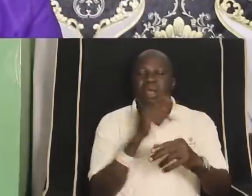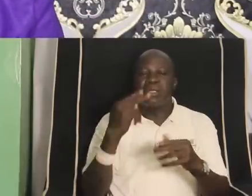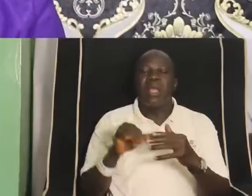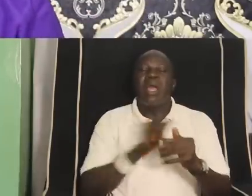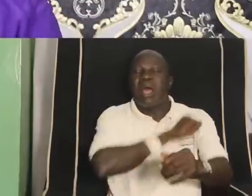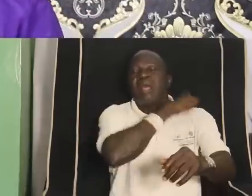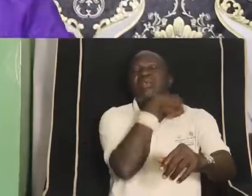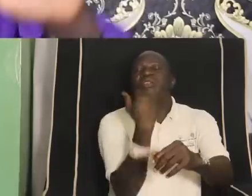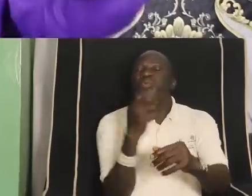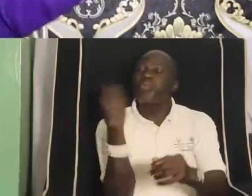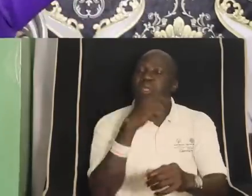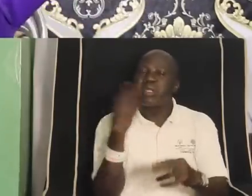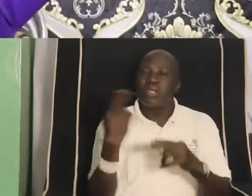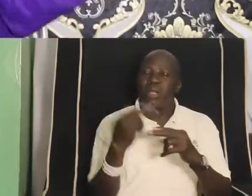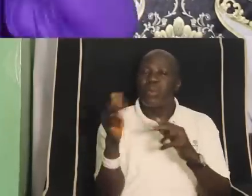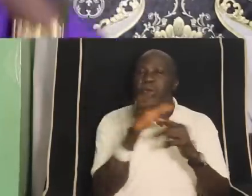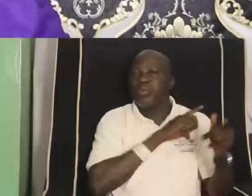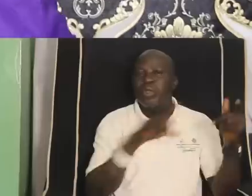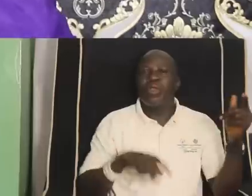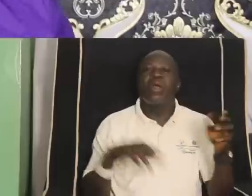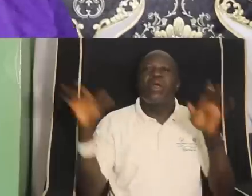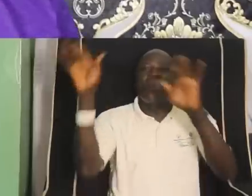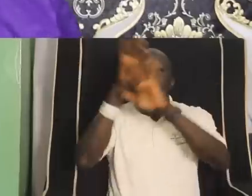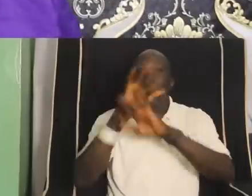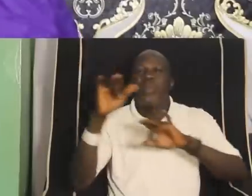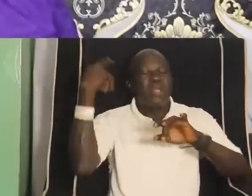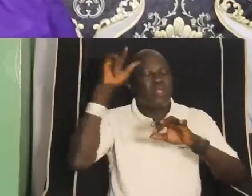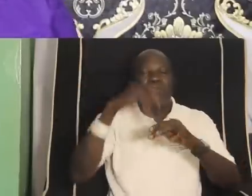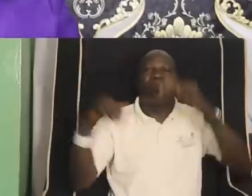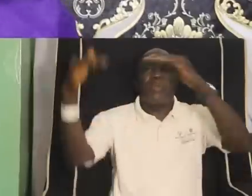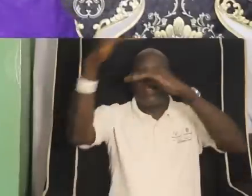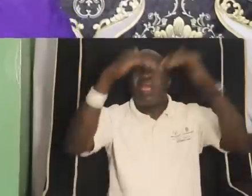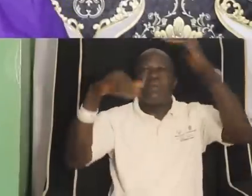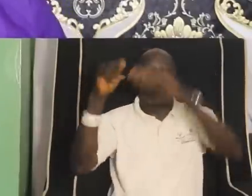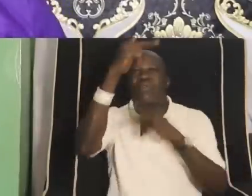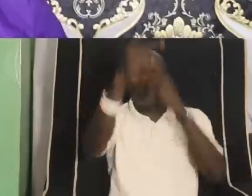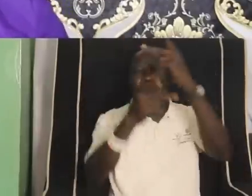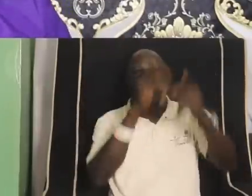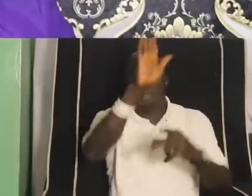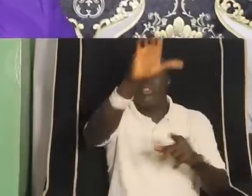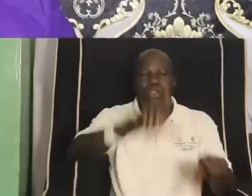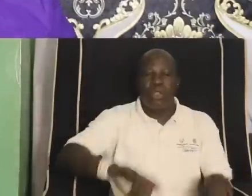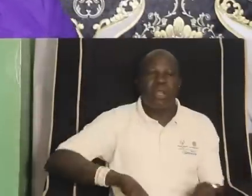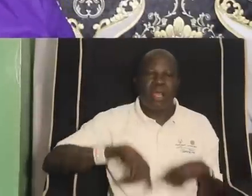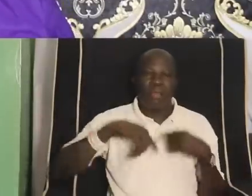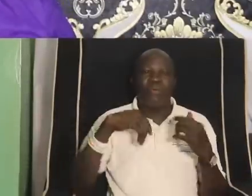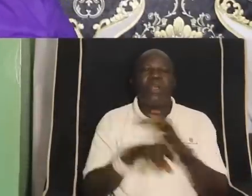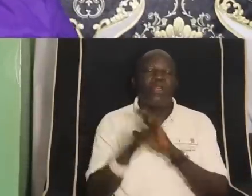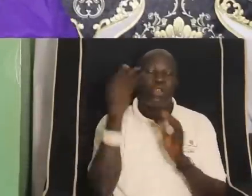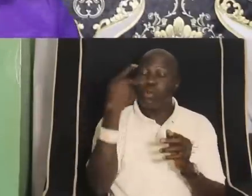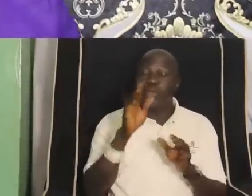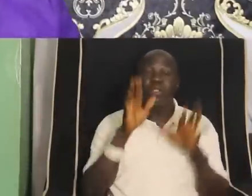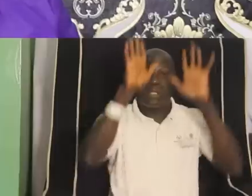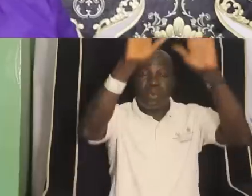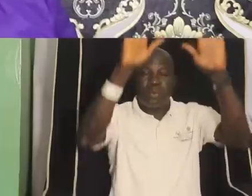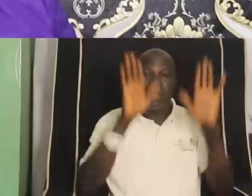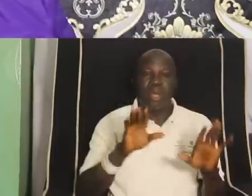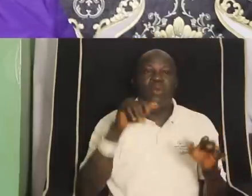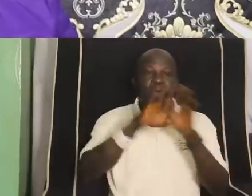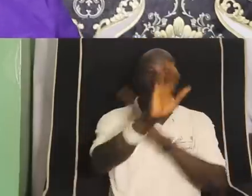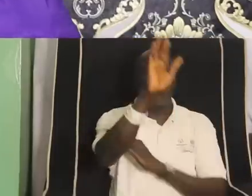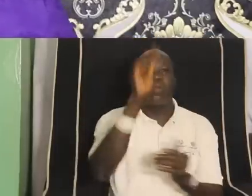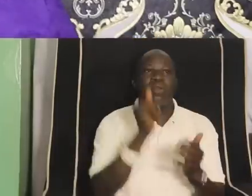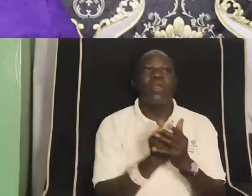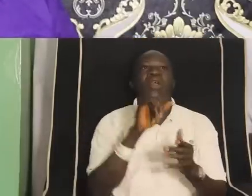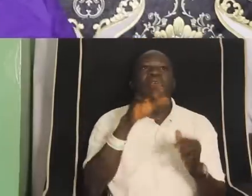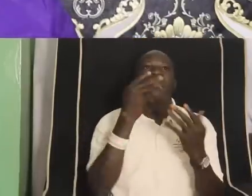wi loruko Oluwa. I speak in the name of Jesus. Anu ati orun wa. Mercy from me. O ma be aye wu. Amen. Wa ri omo Olorun.